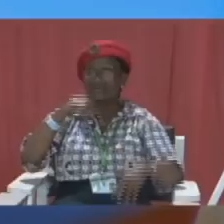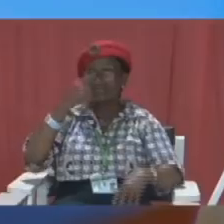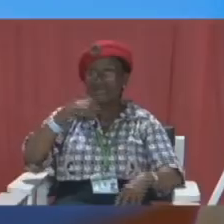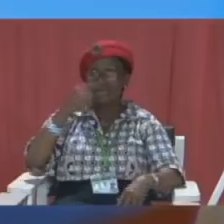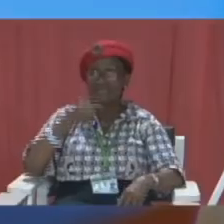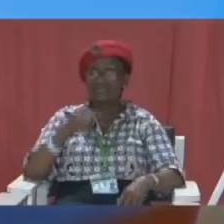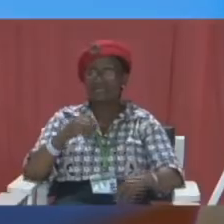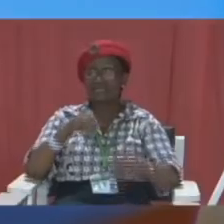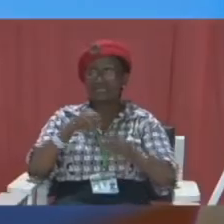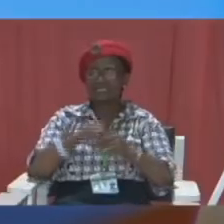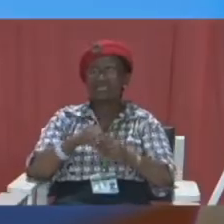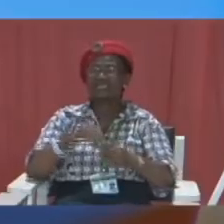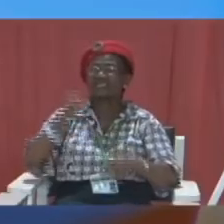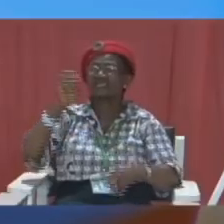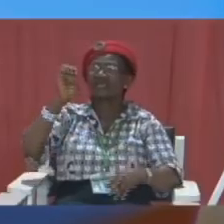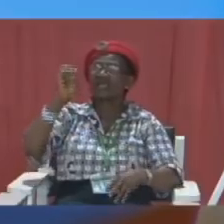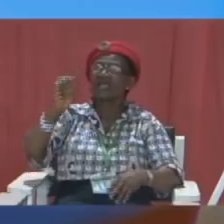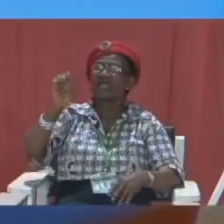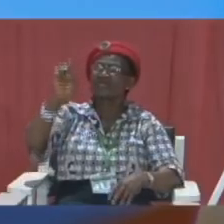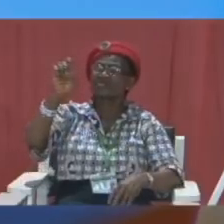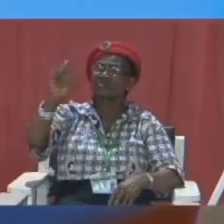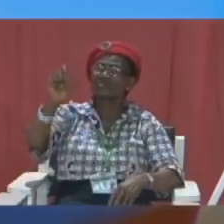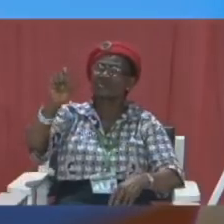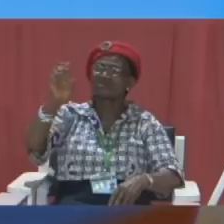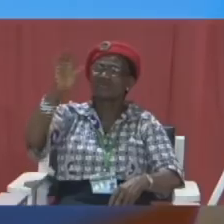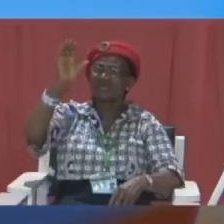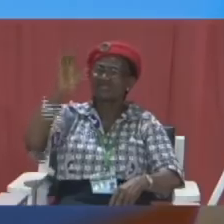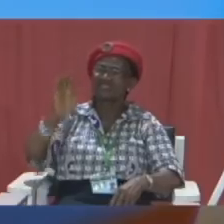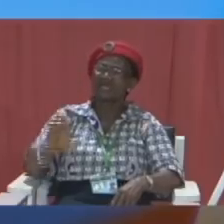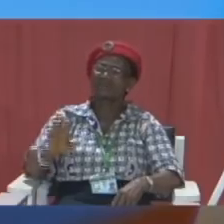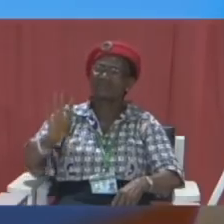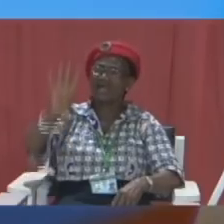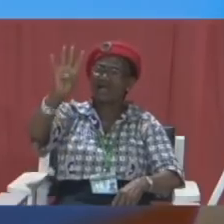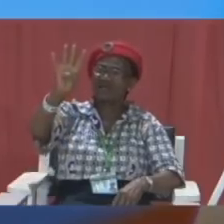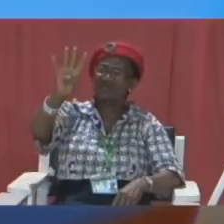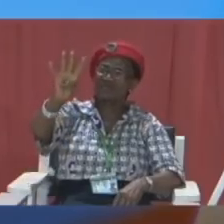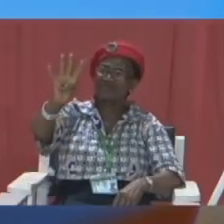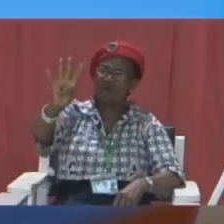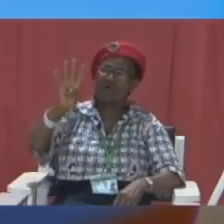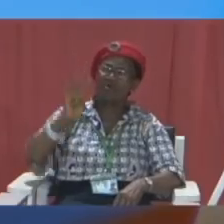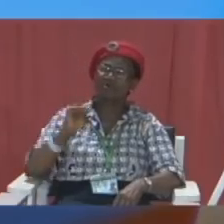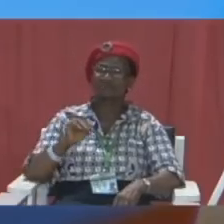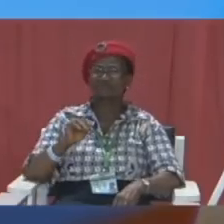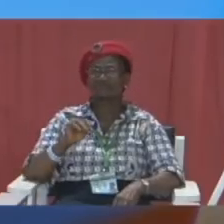in Exodus chapter 4. Exodus, Ori Kerry.